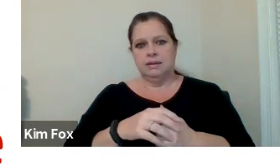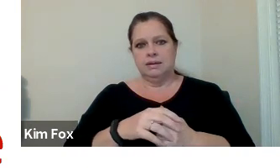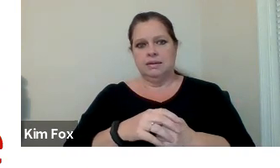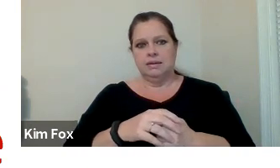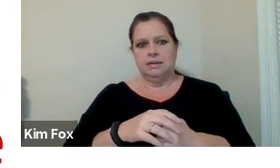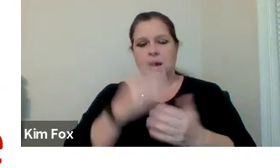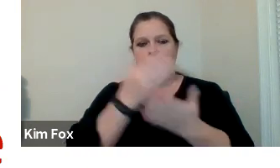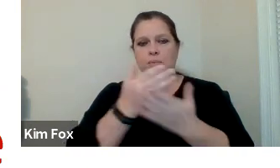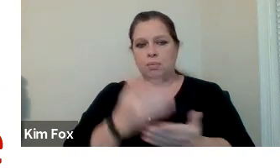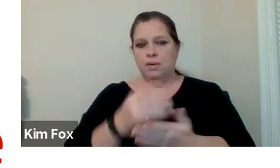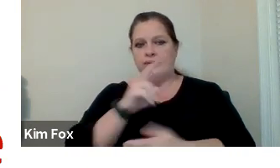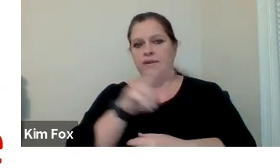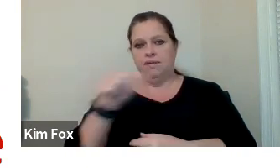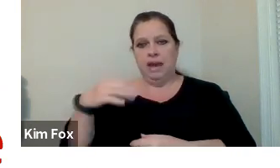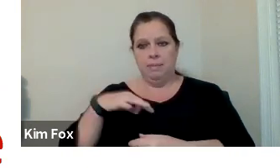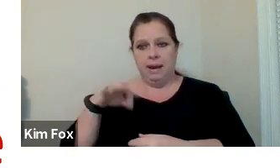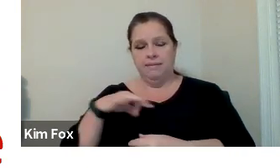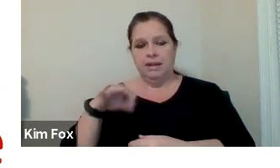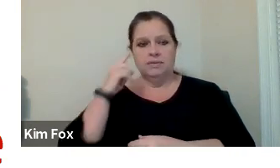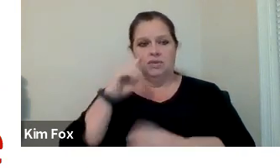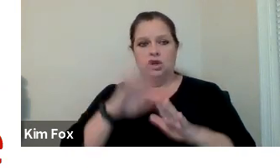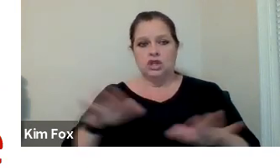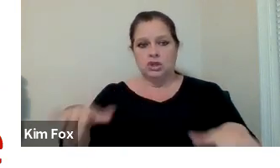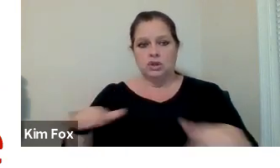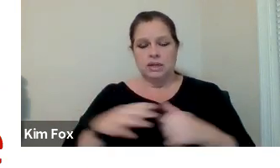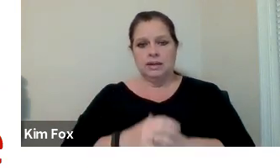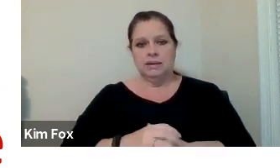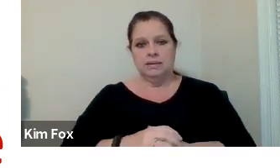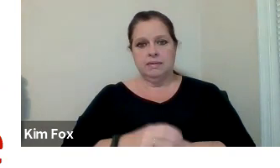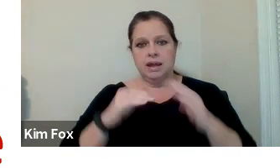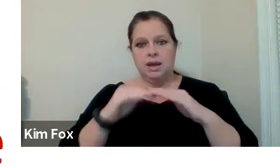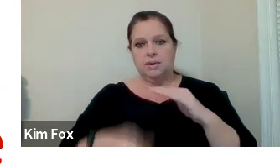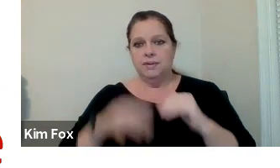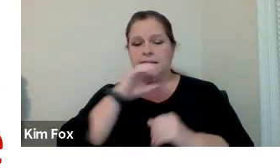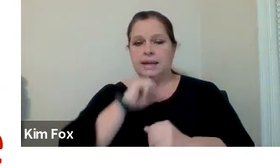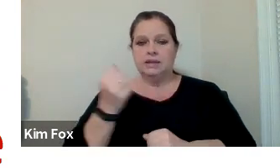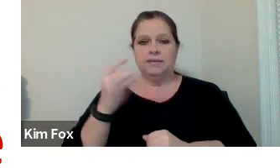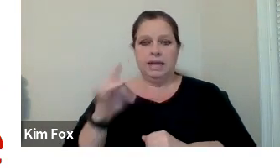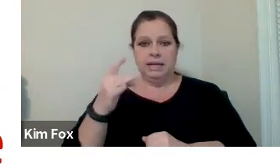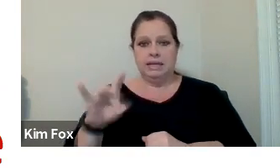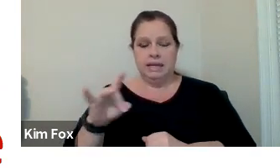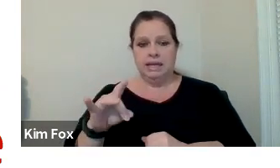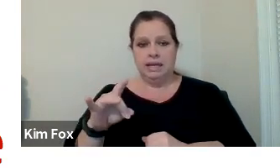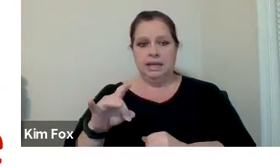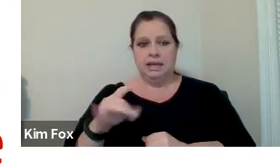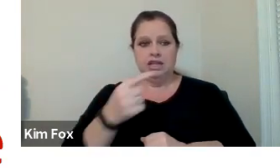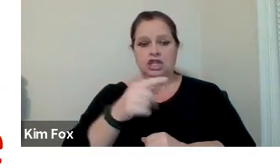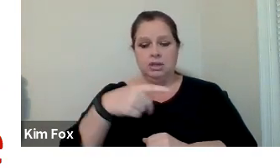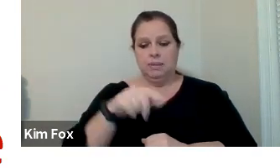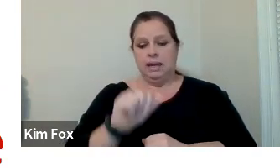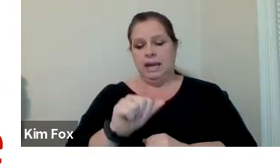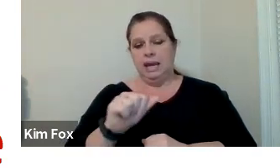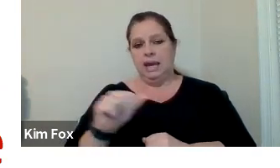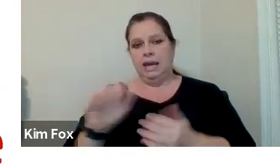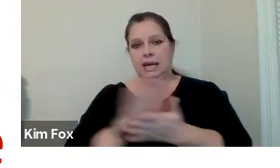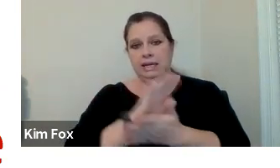the proof of your VA benefits for your children under 18, the transcript with GPA and documents